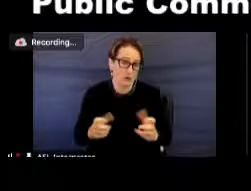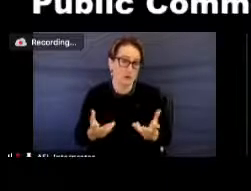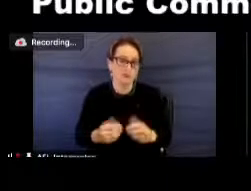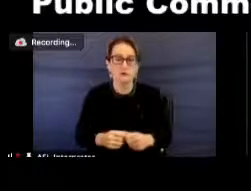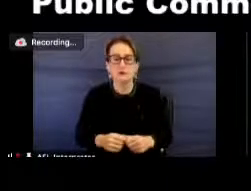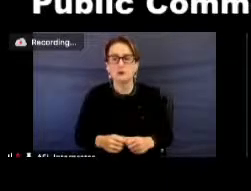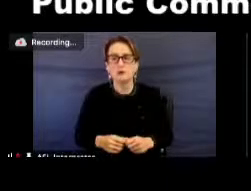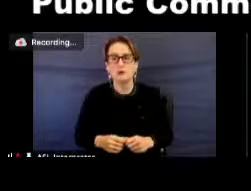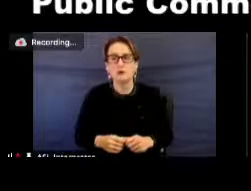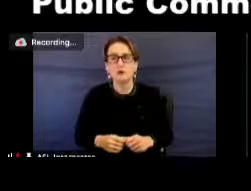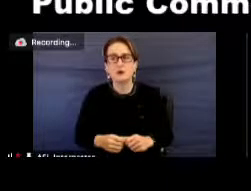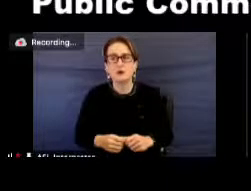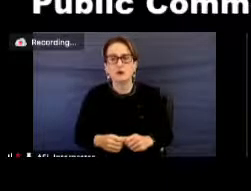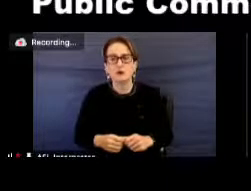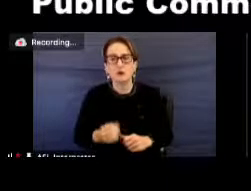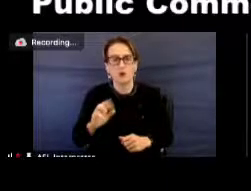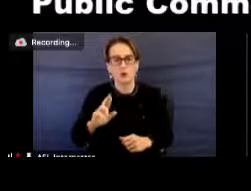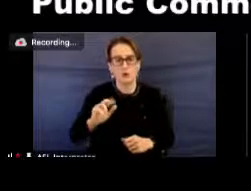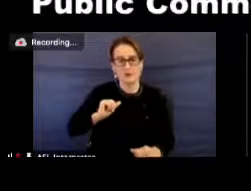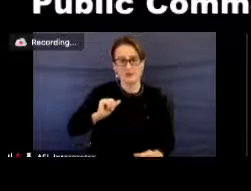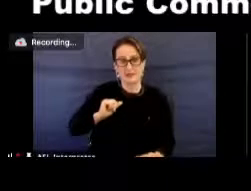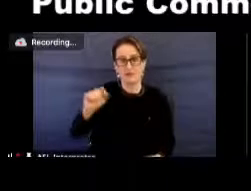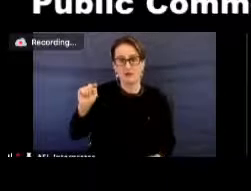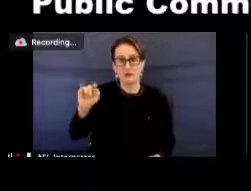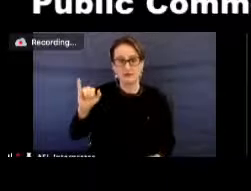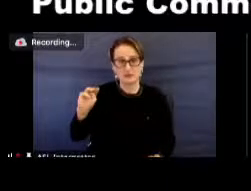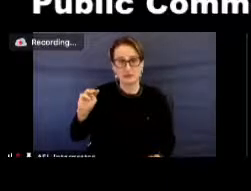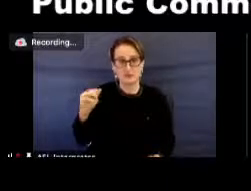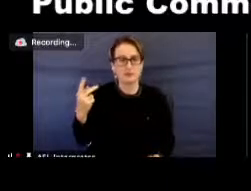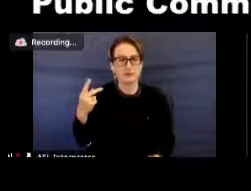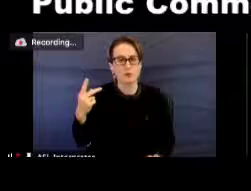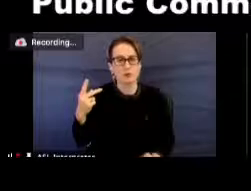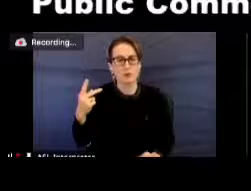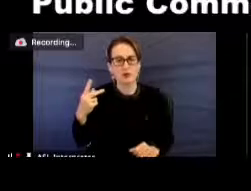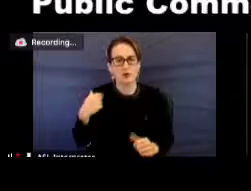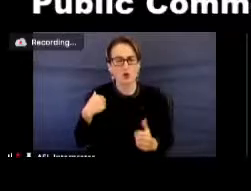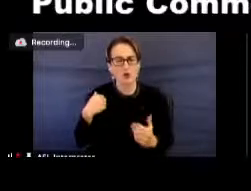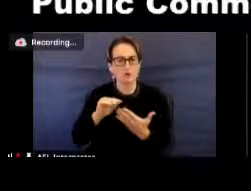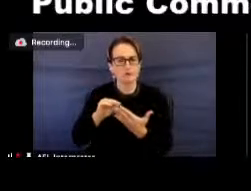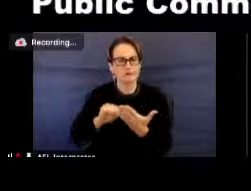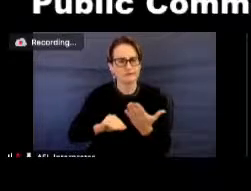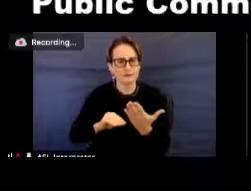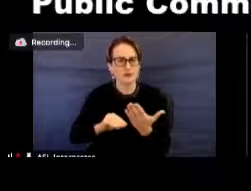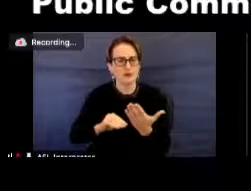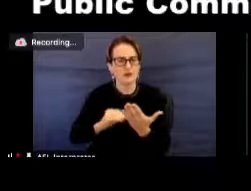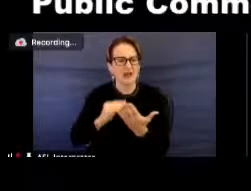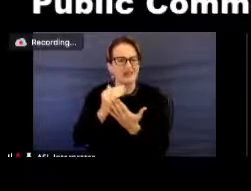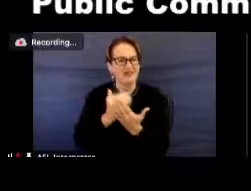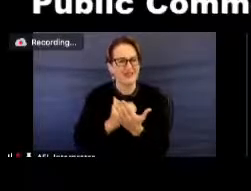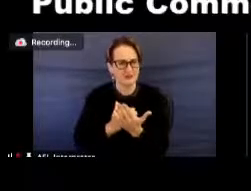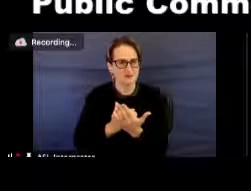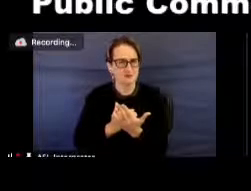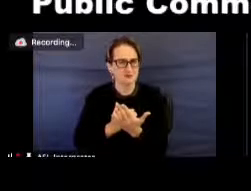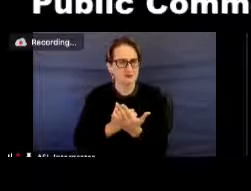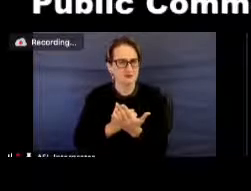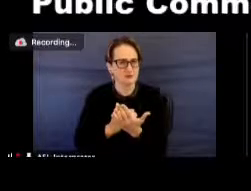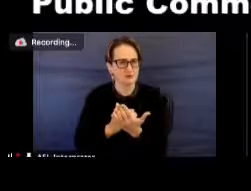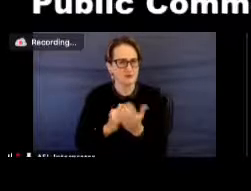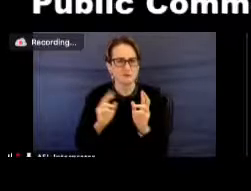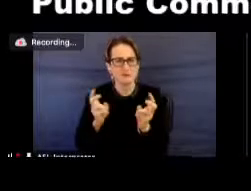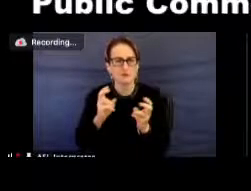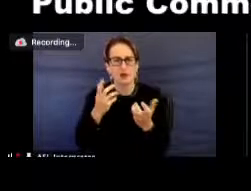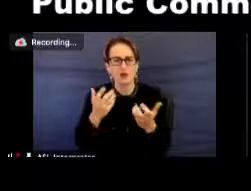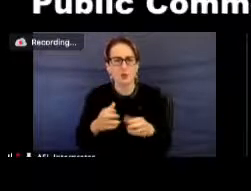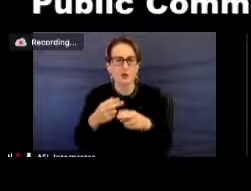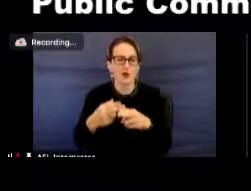we could come up, both Tim and myself could come up with just a substantive list that's sort of I don't want to call it a